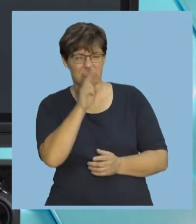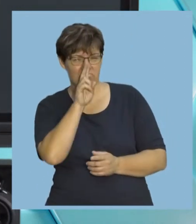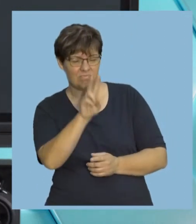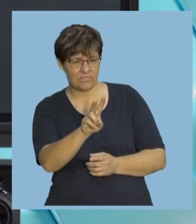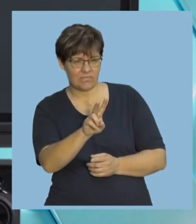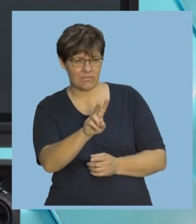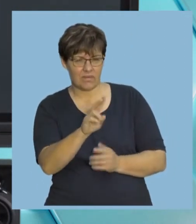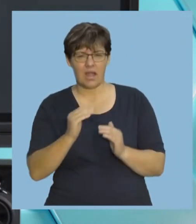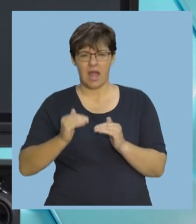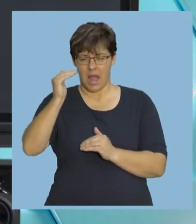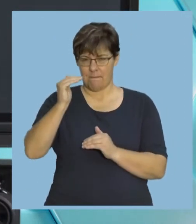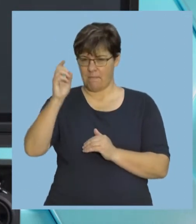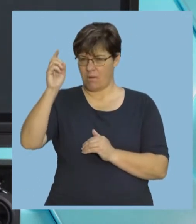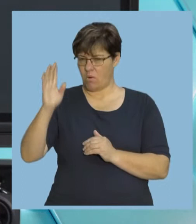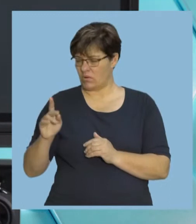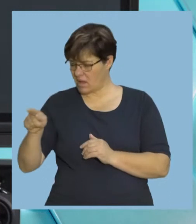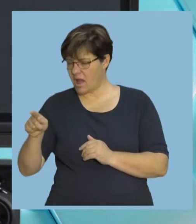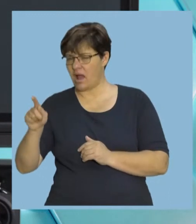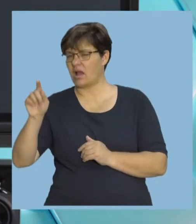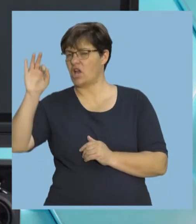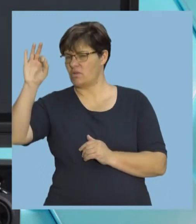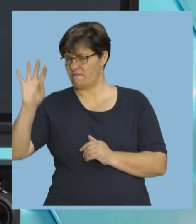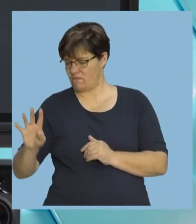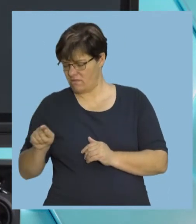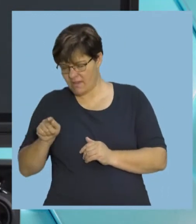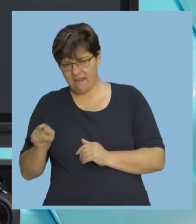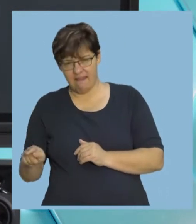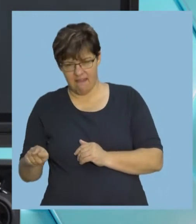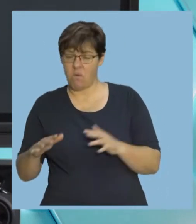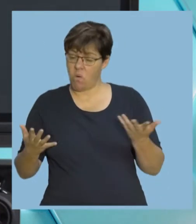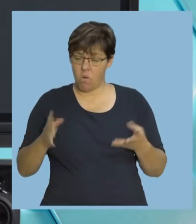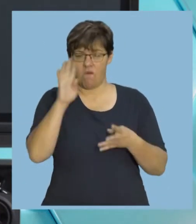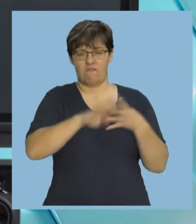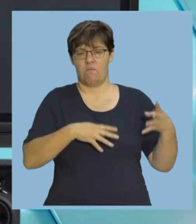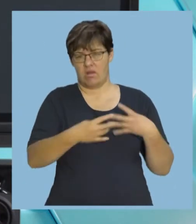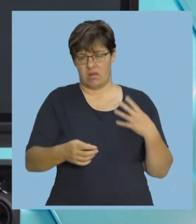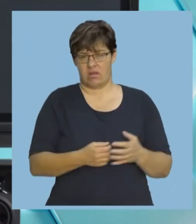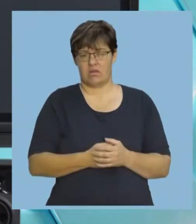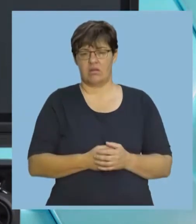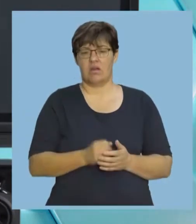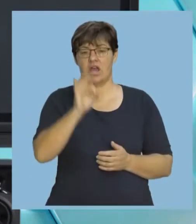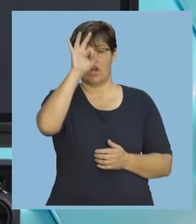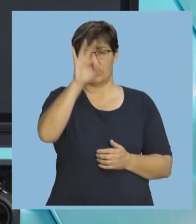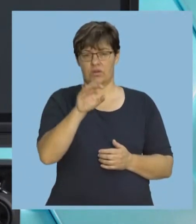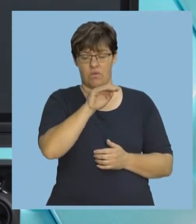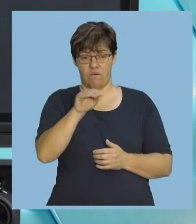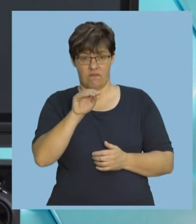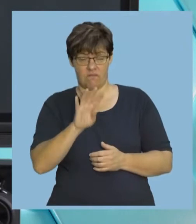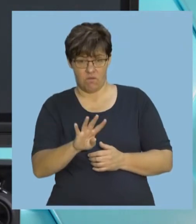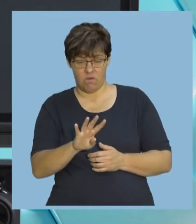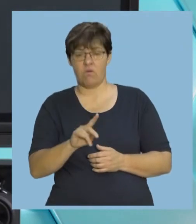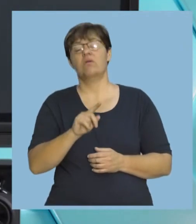data and say, okay, there's the upper quartile. Or you can use the formula 3 over